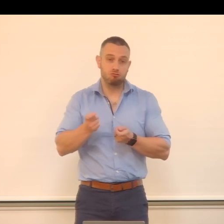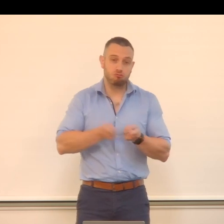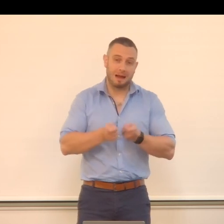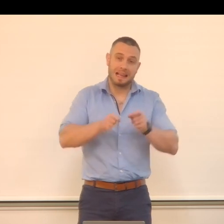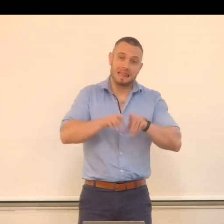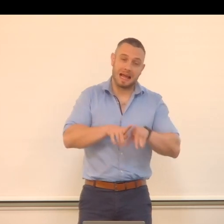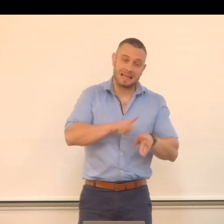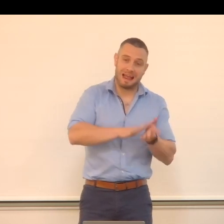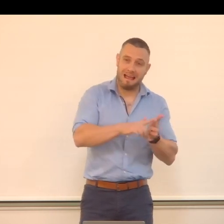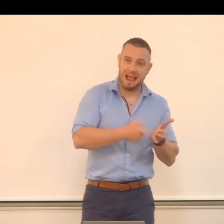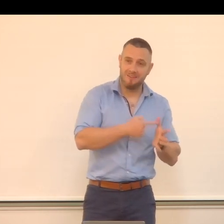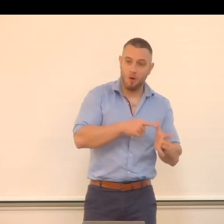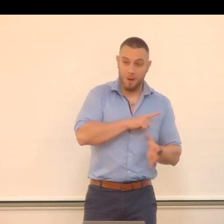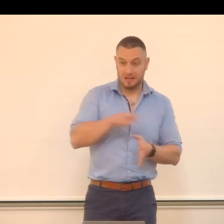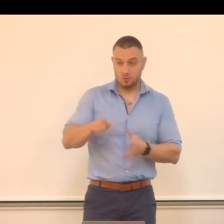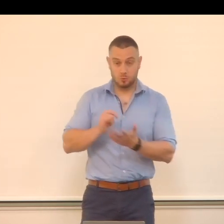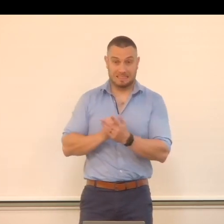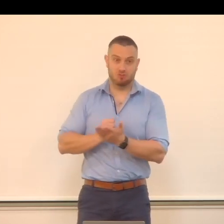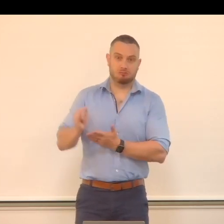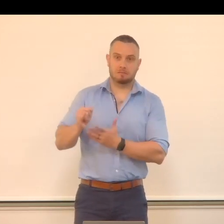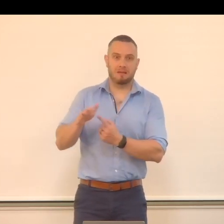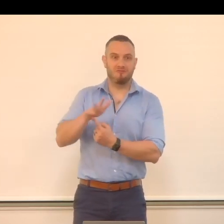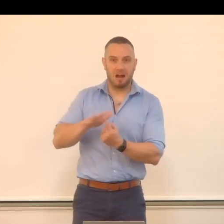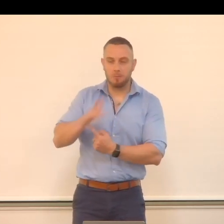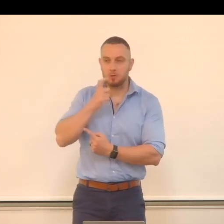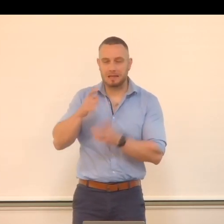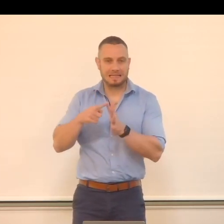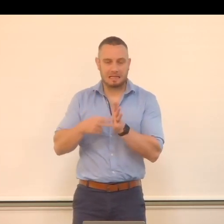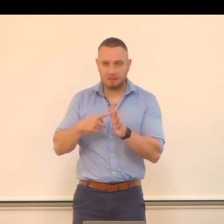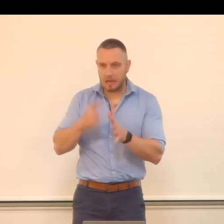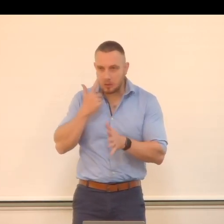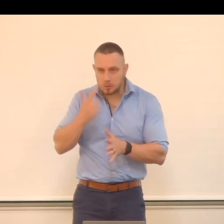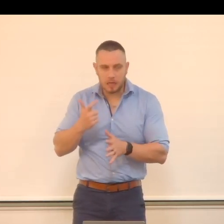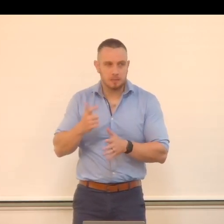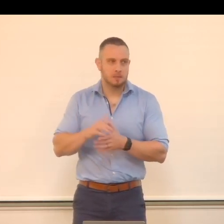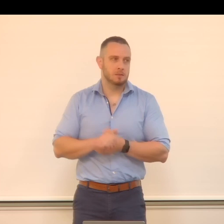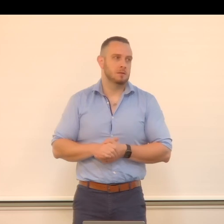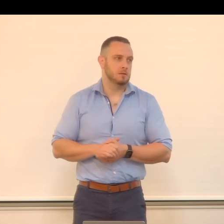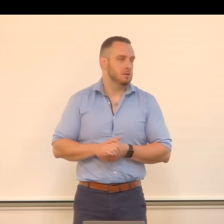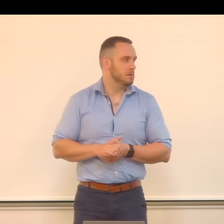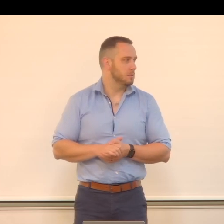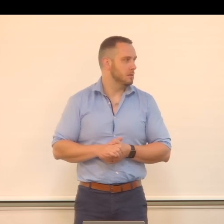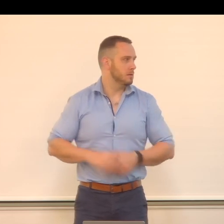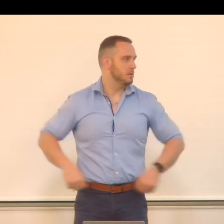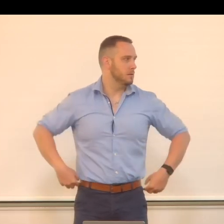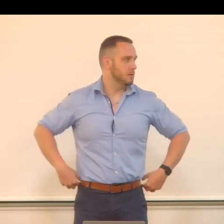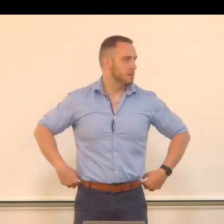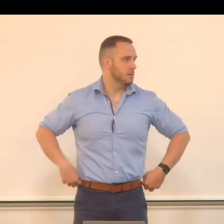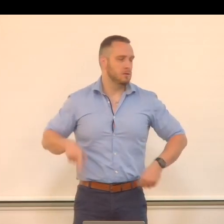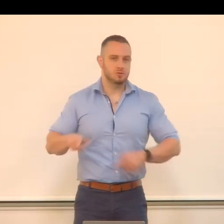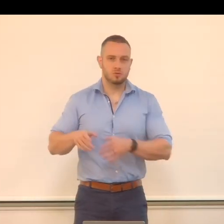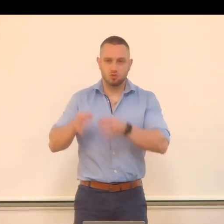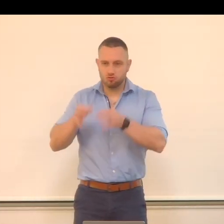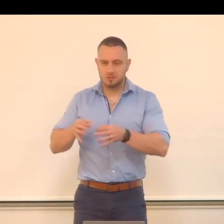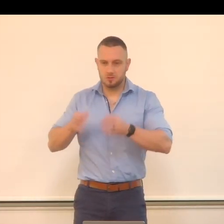in an extreme environment, and you're able to do EVAs, and you're strict, as Lex was pointing out, you're strict on